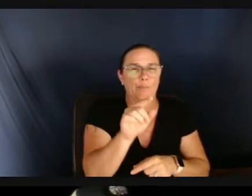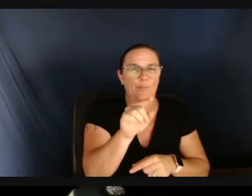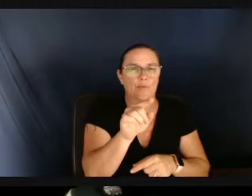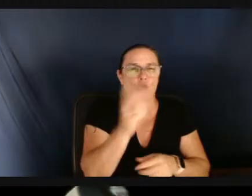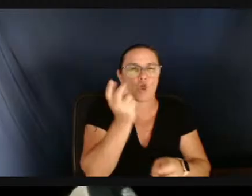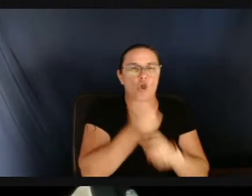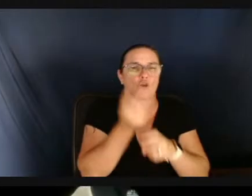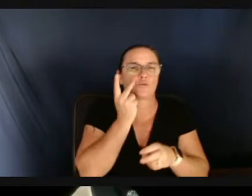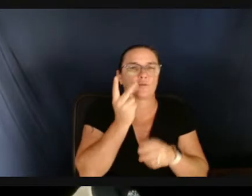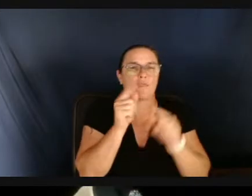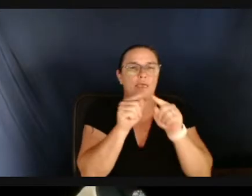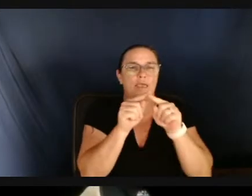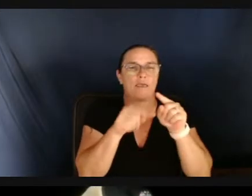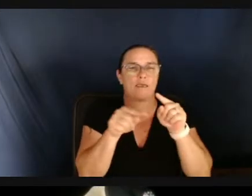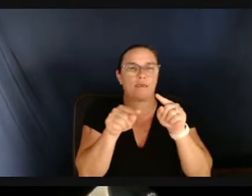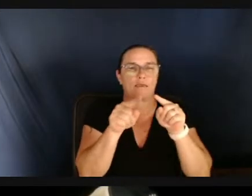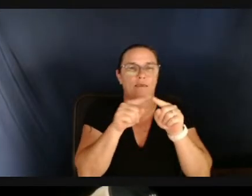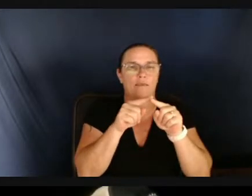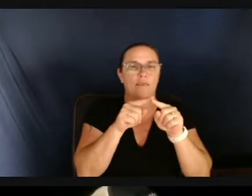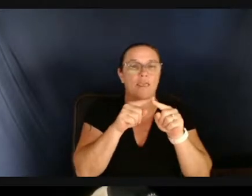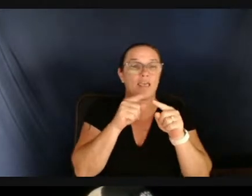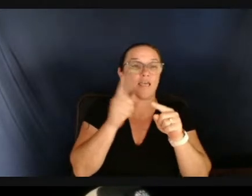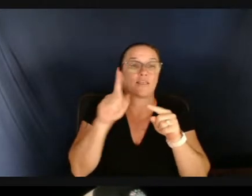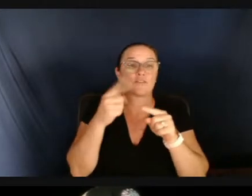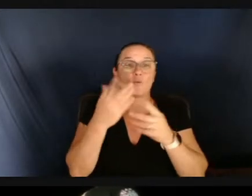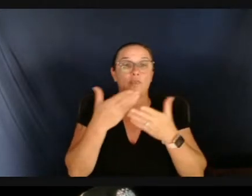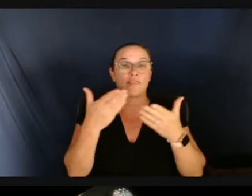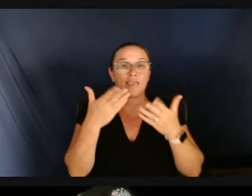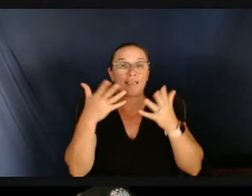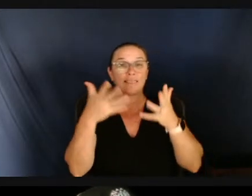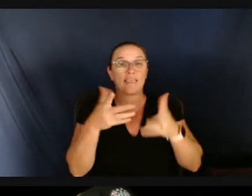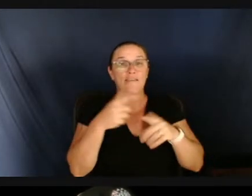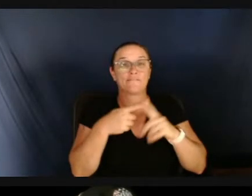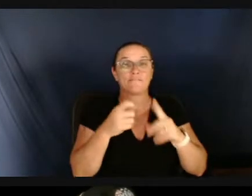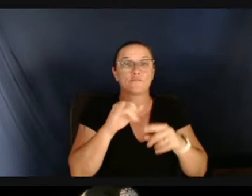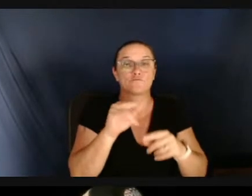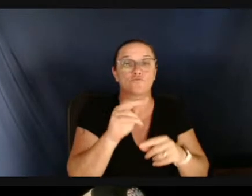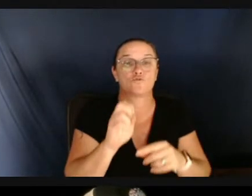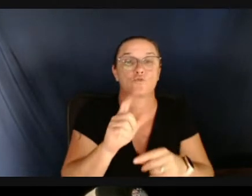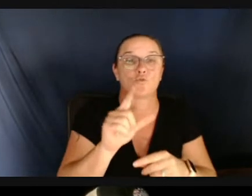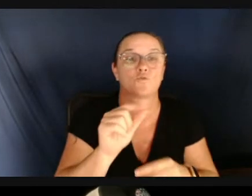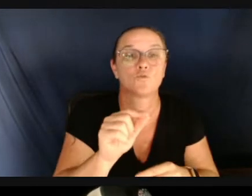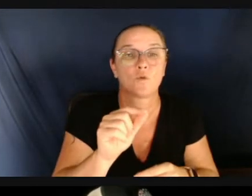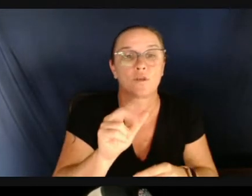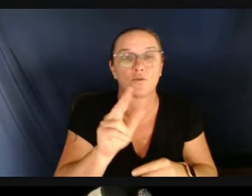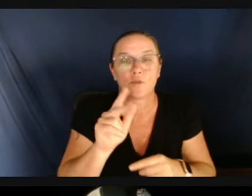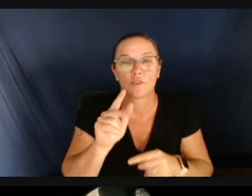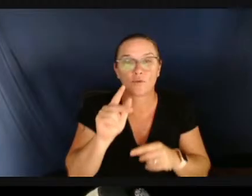see pixel. This is all that's left of the June 2023 eruption. This is all being drowned by lava.